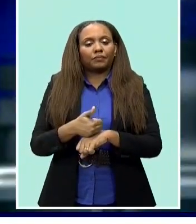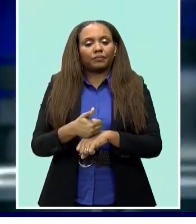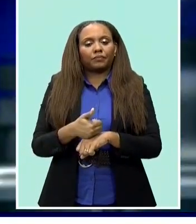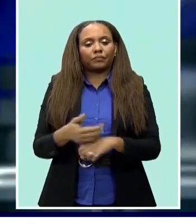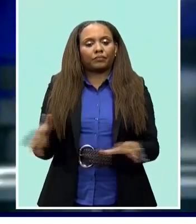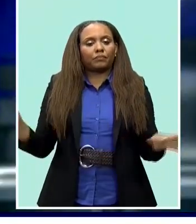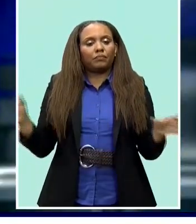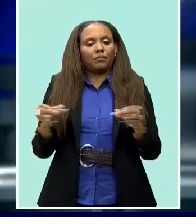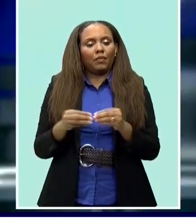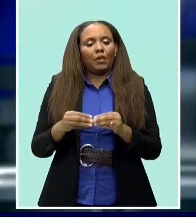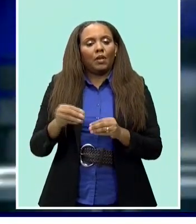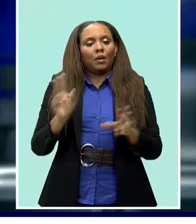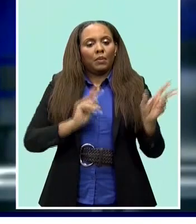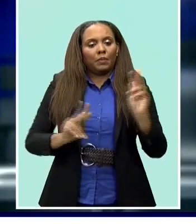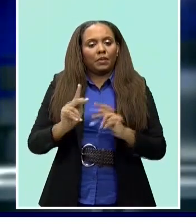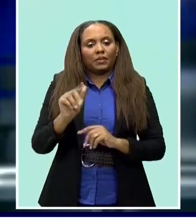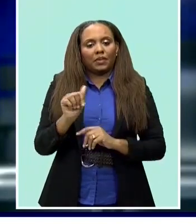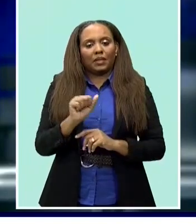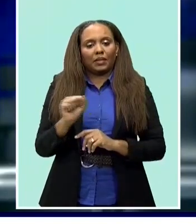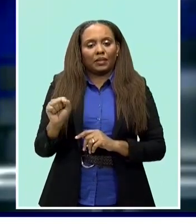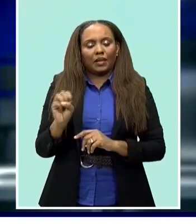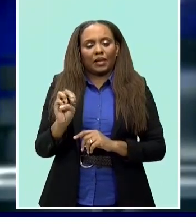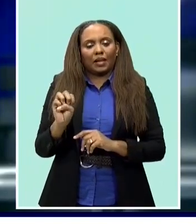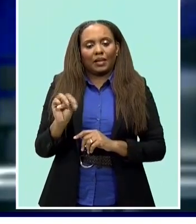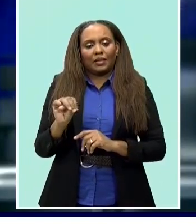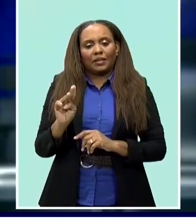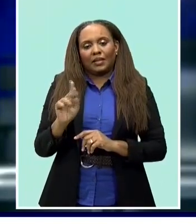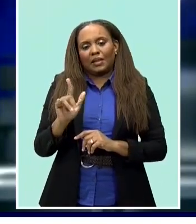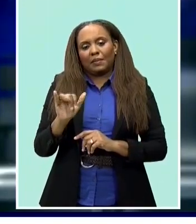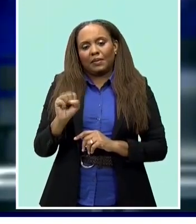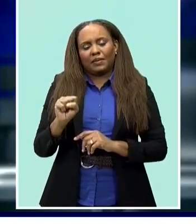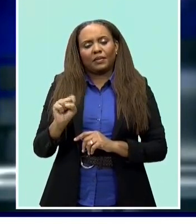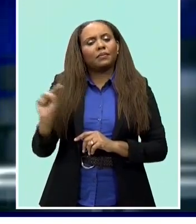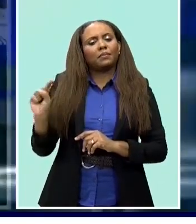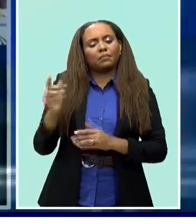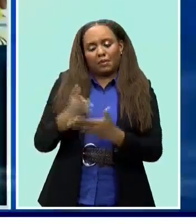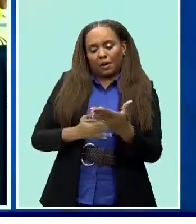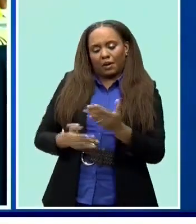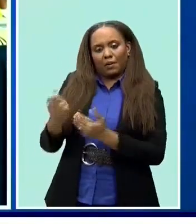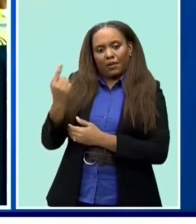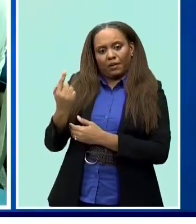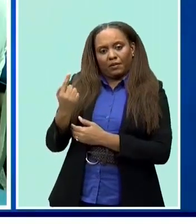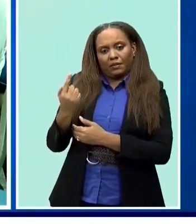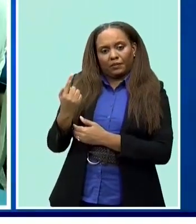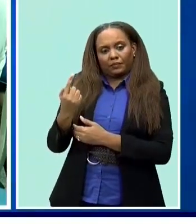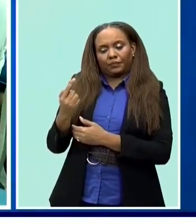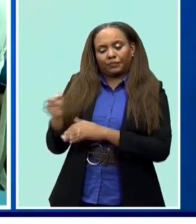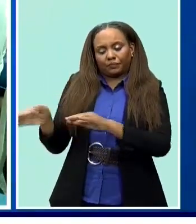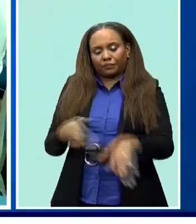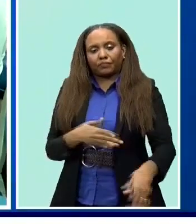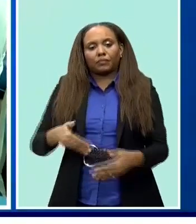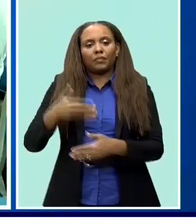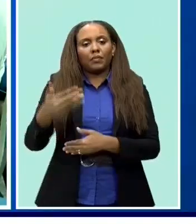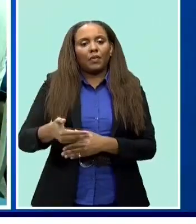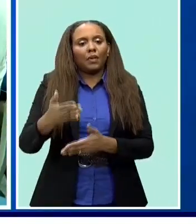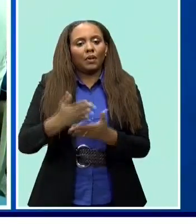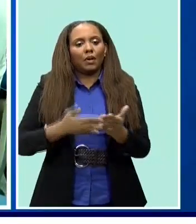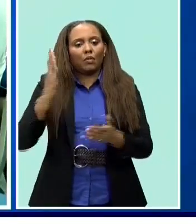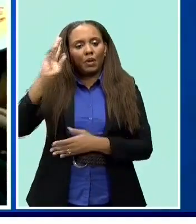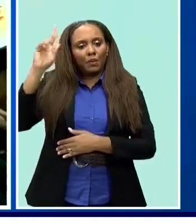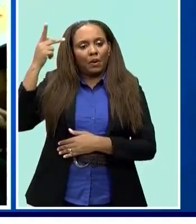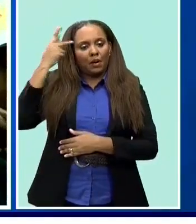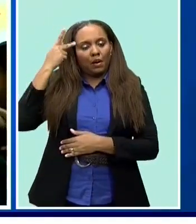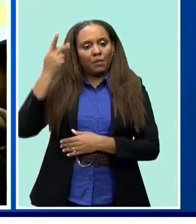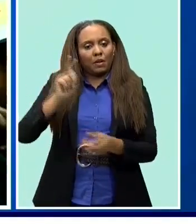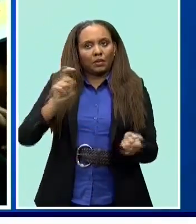of People's Assemblies was part one of the restructuring of governance systems. Now, the next part will be parliamentary reform. Chairman